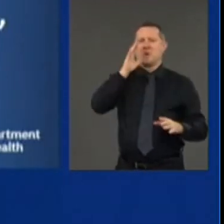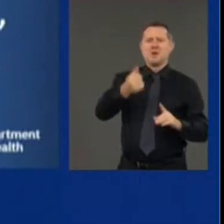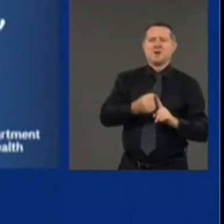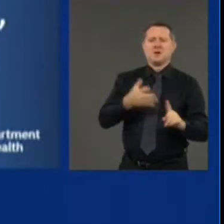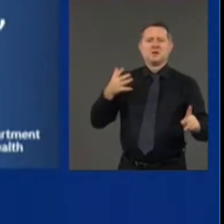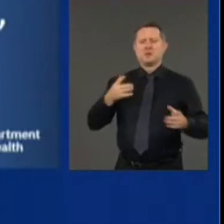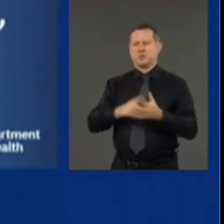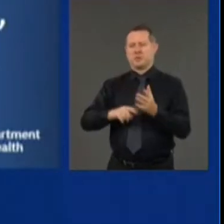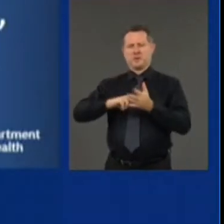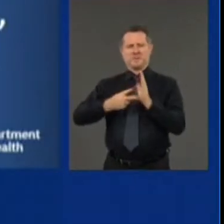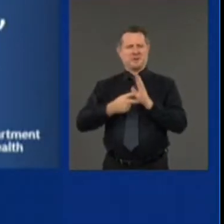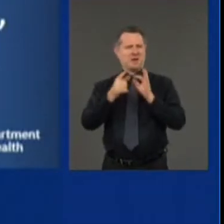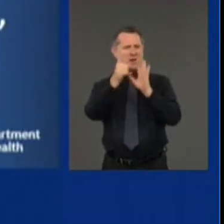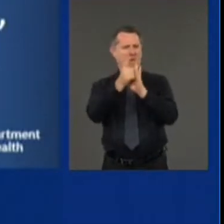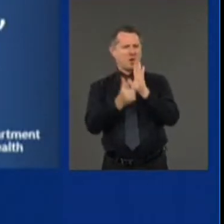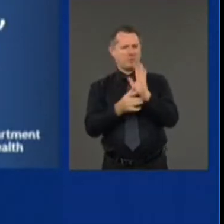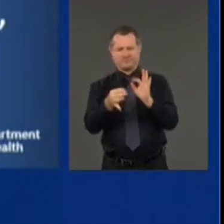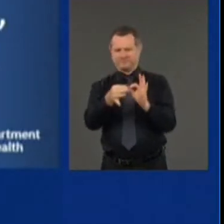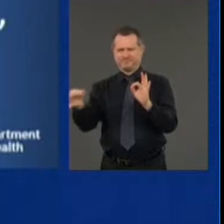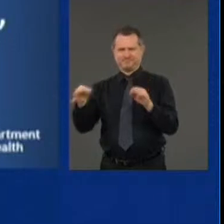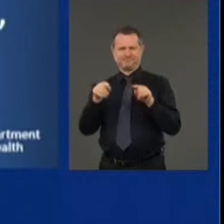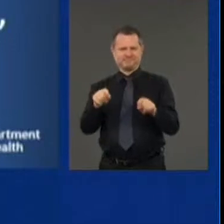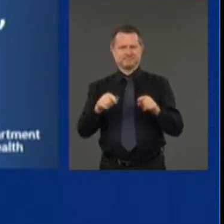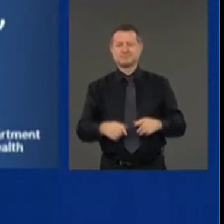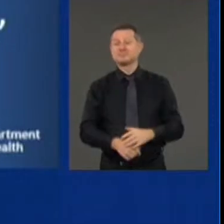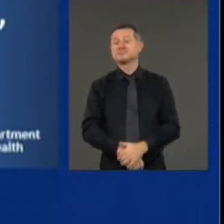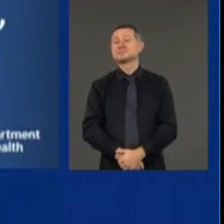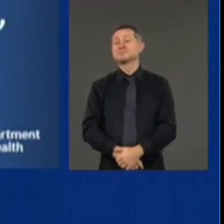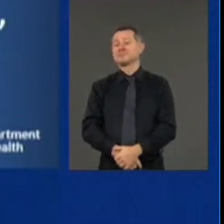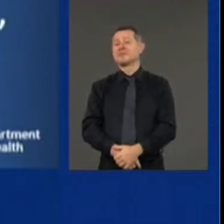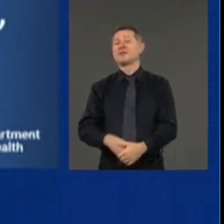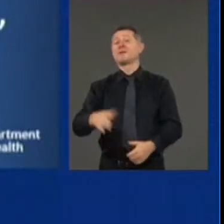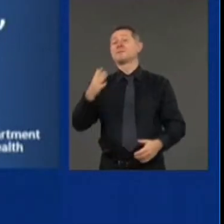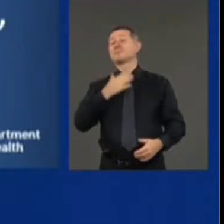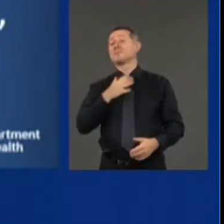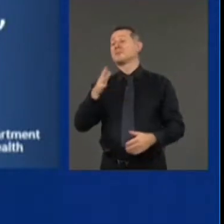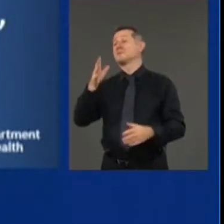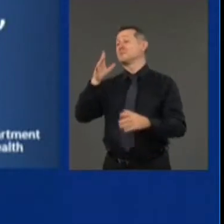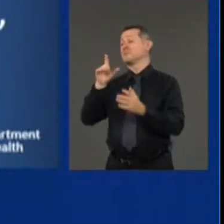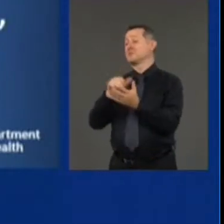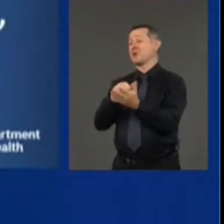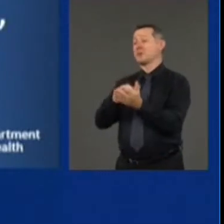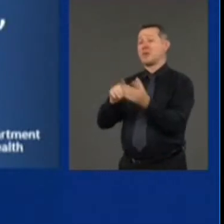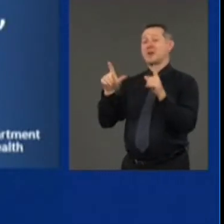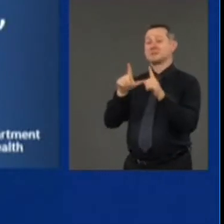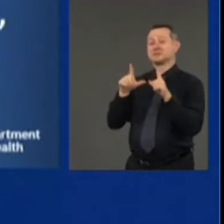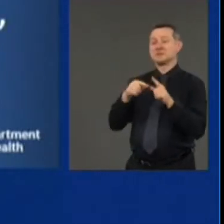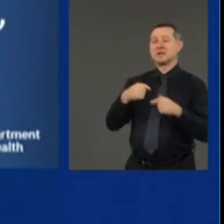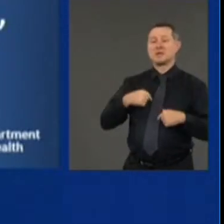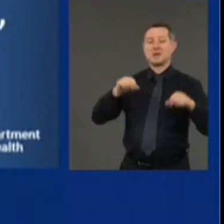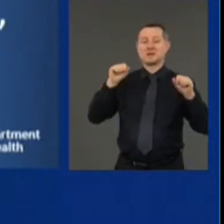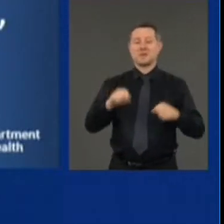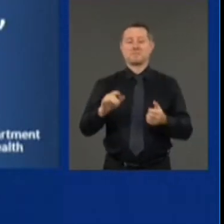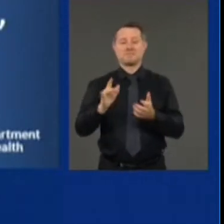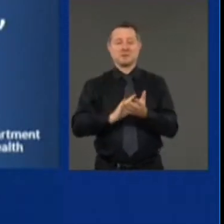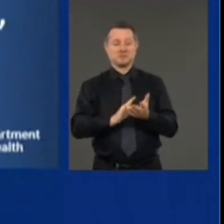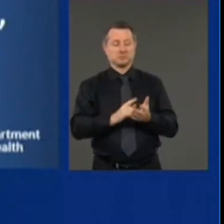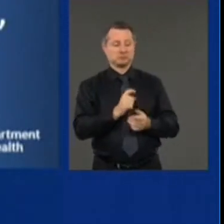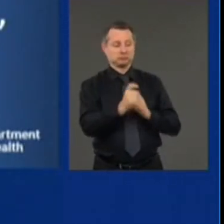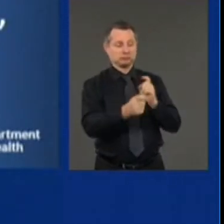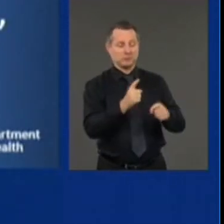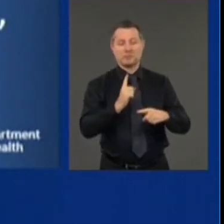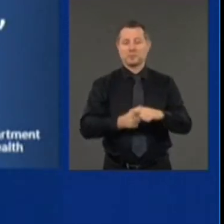way. So I have a medical license, and on my license it says that I am licensed to practice medicine and surgery. That's what it